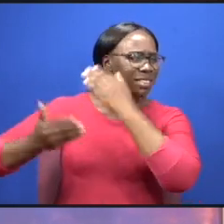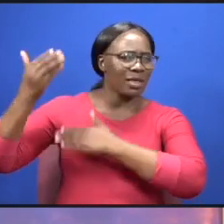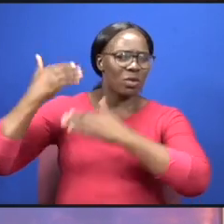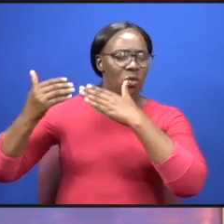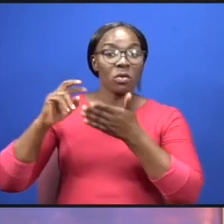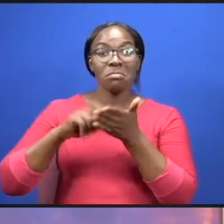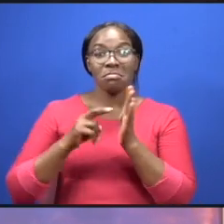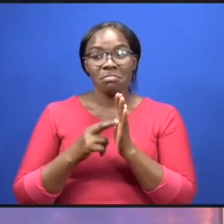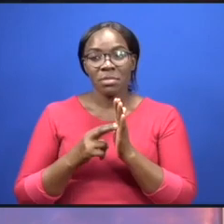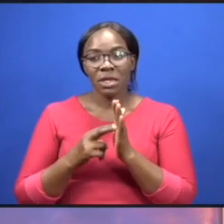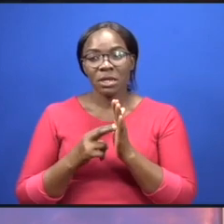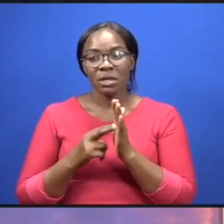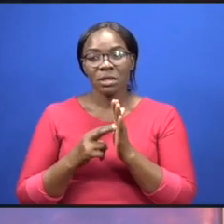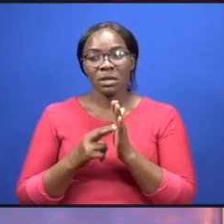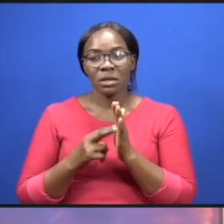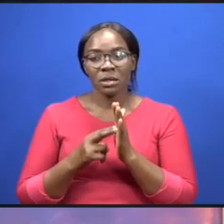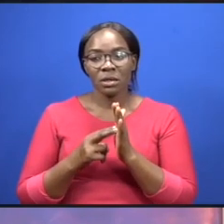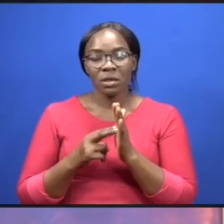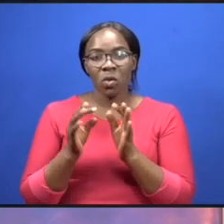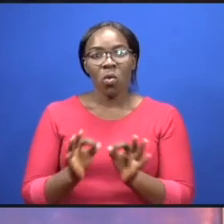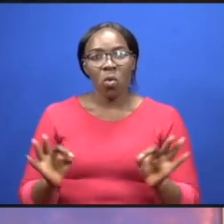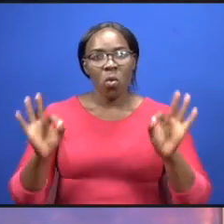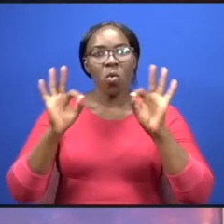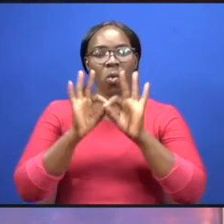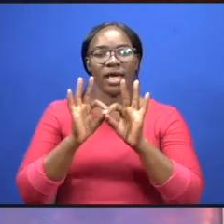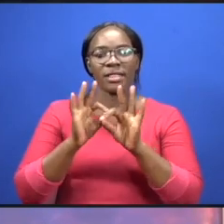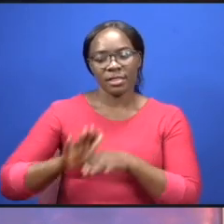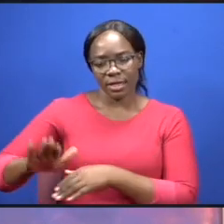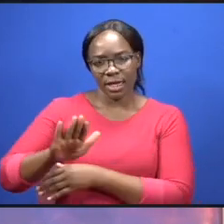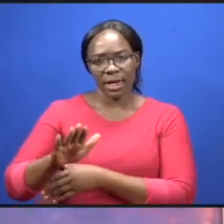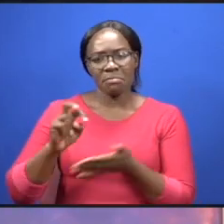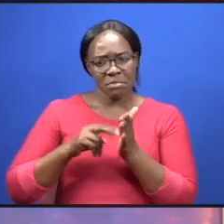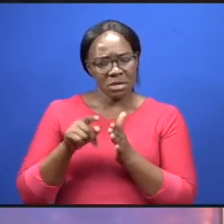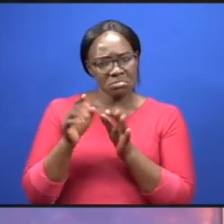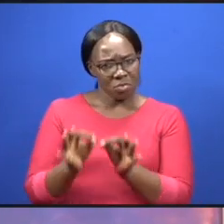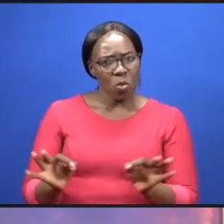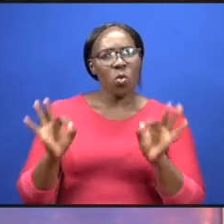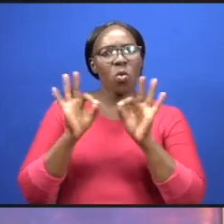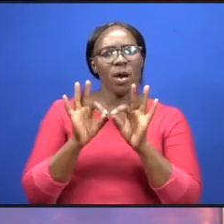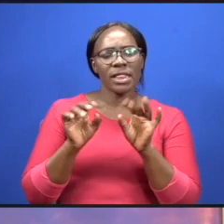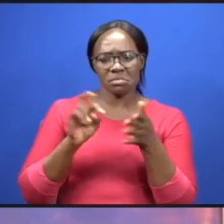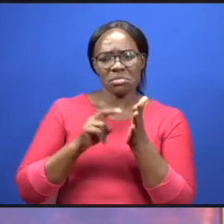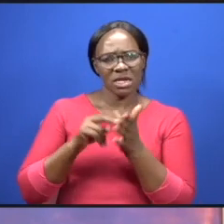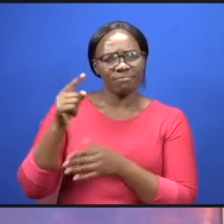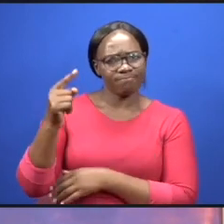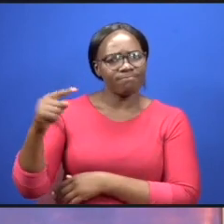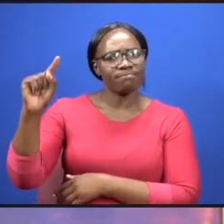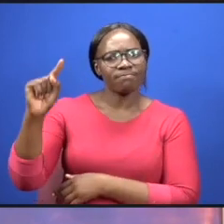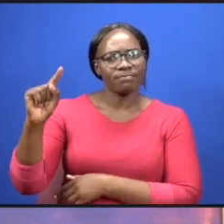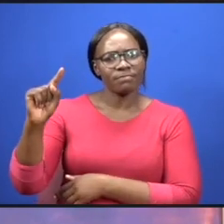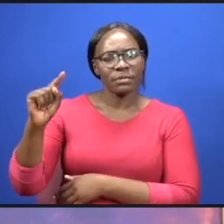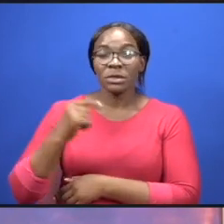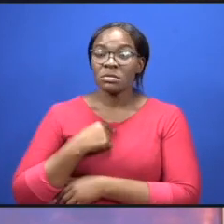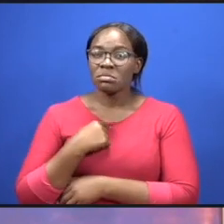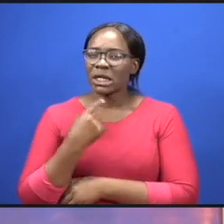means worship. Worship, that which is worthy, that which is deserving. And I say